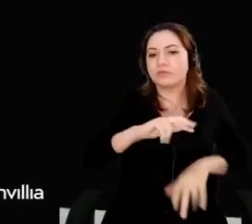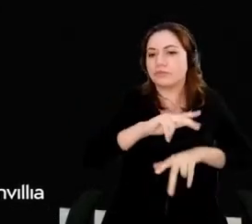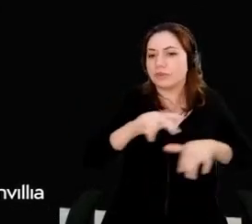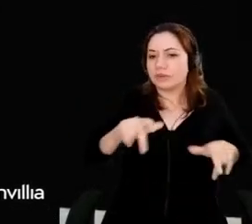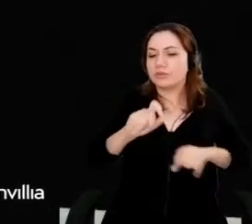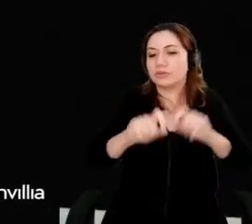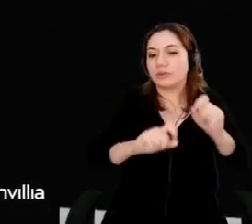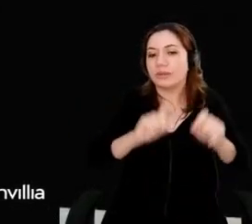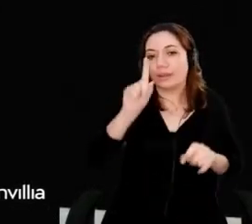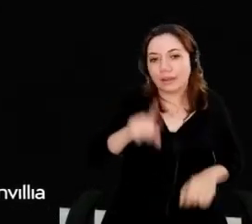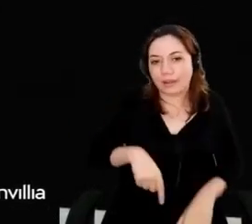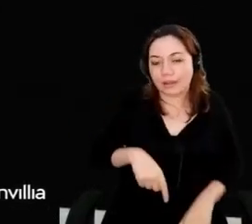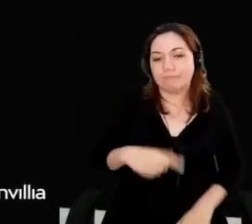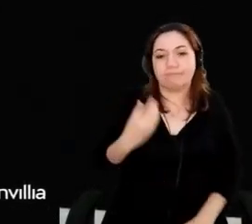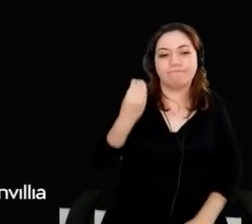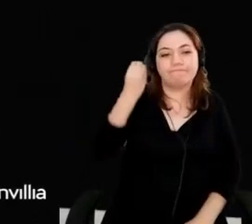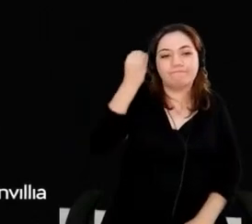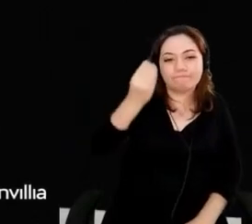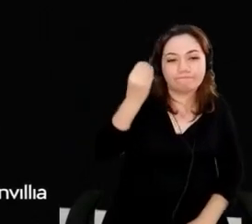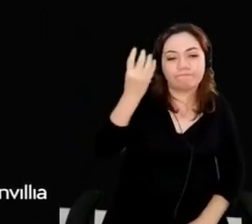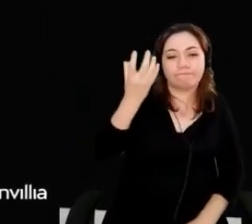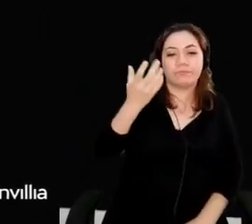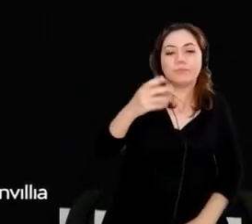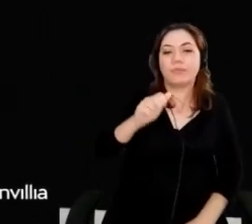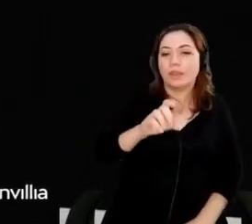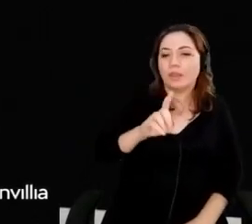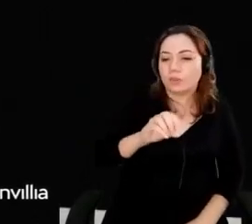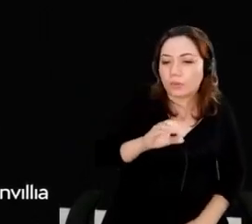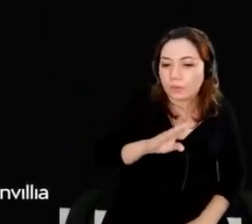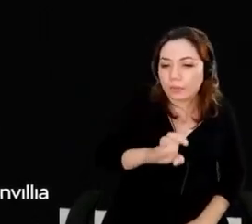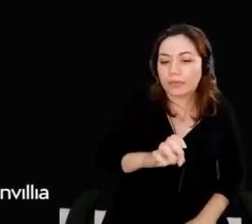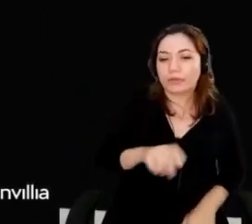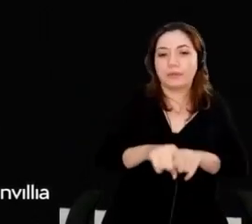Salesforce, Adobe, Oracle, AWS,